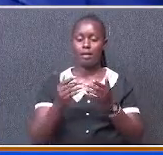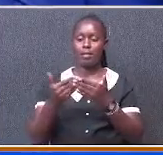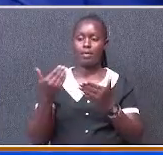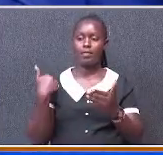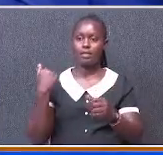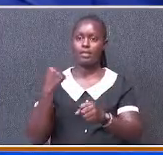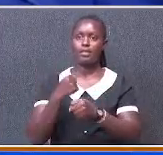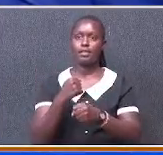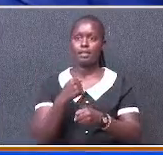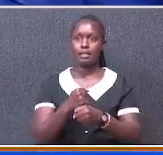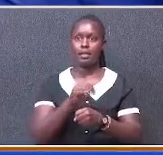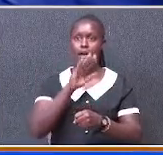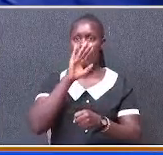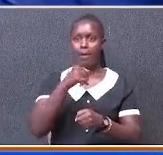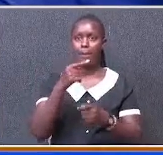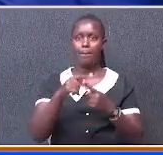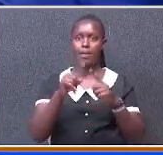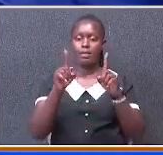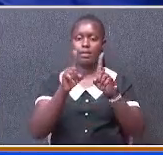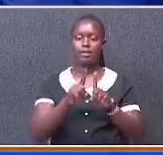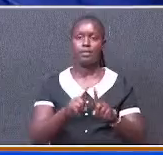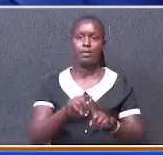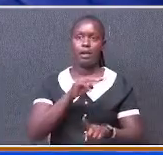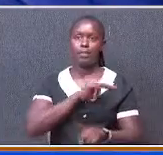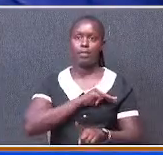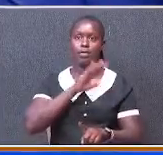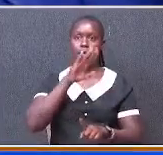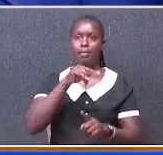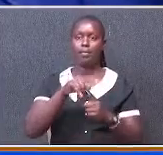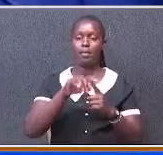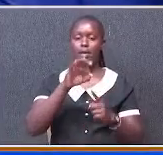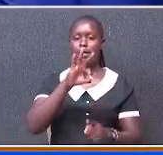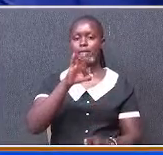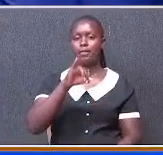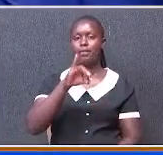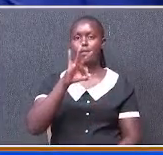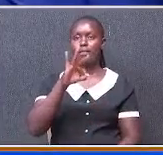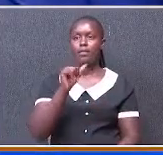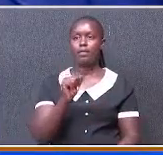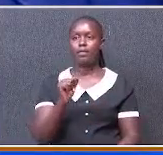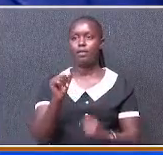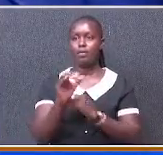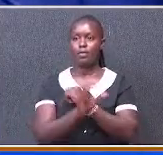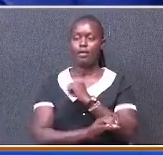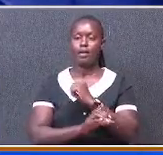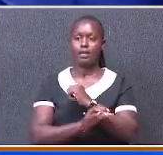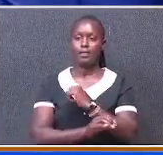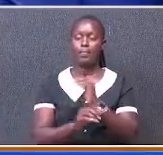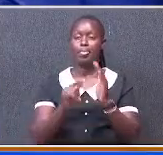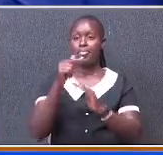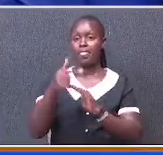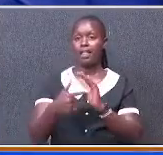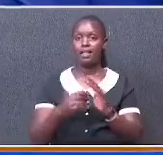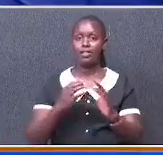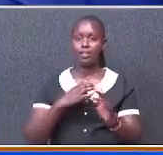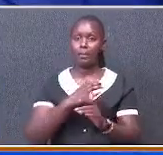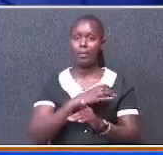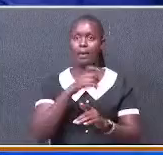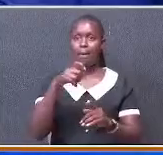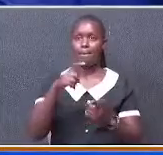done by similar missions by FIFA to the country. This committee must